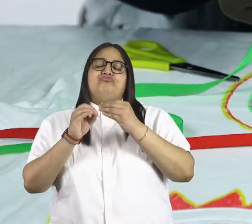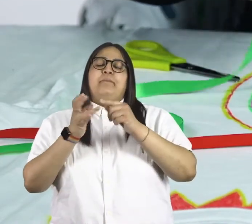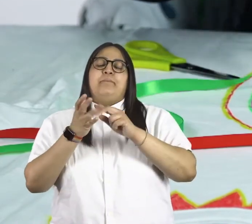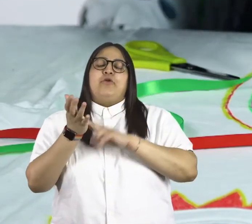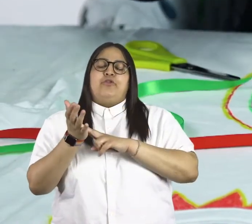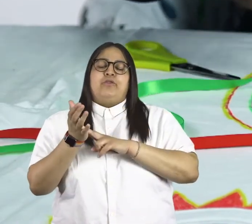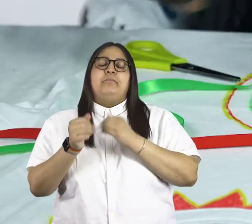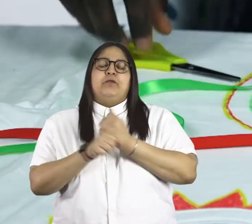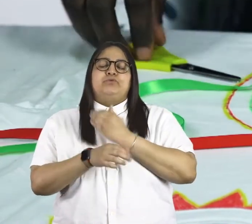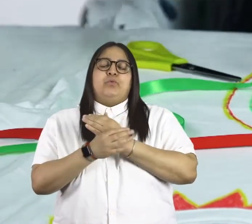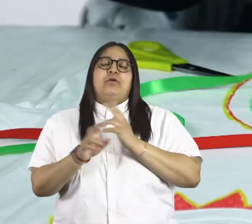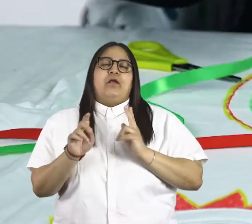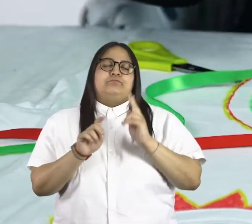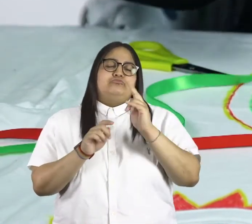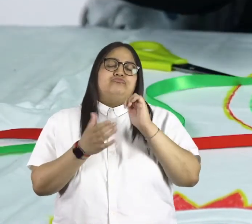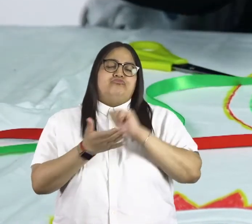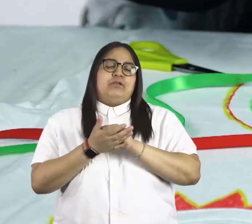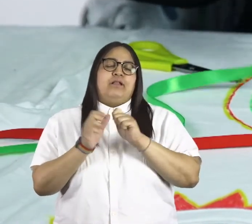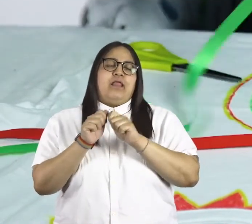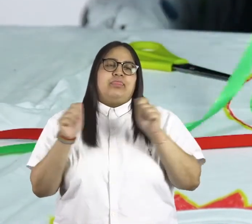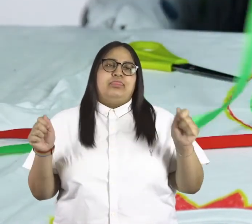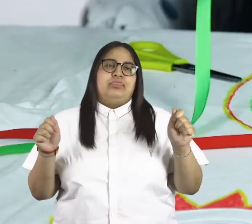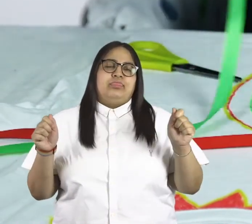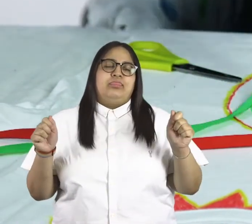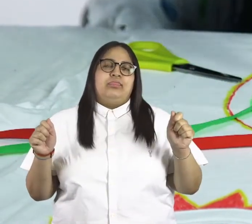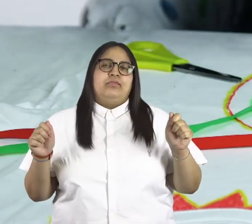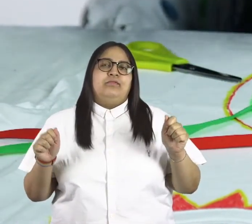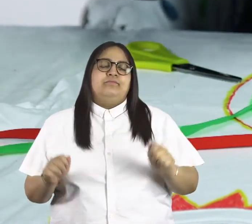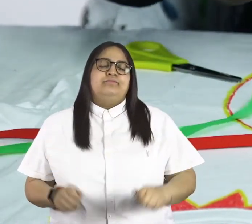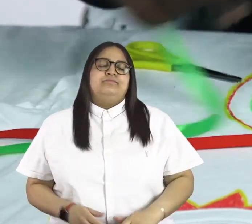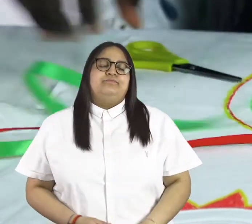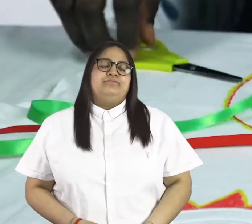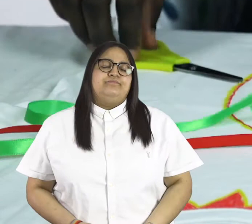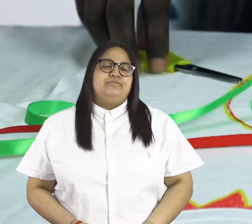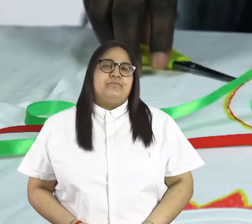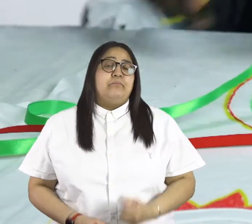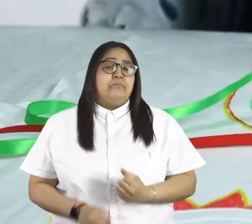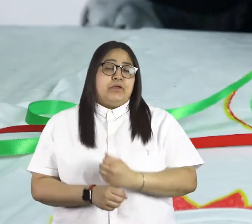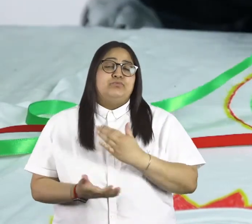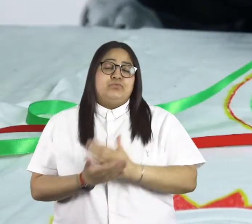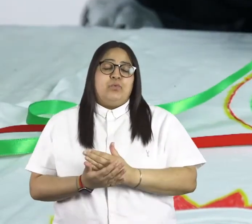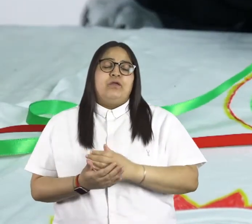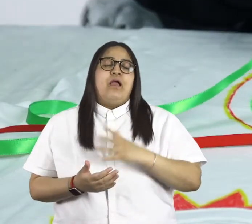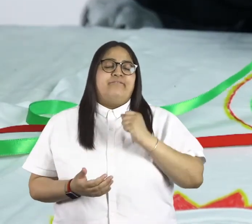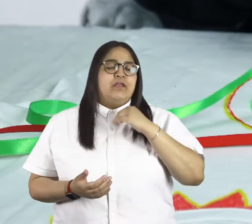enough ribbon to achieve however many pieces of ribbon you want to place onto your t-shirt.